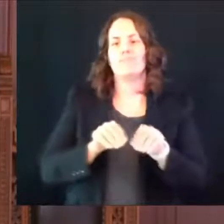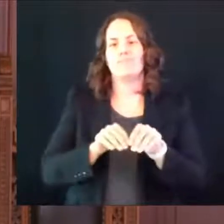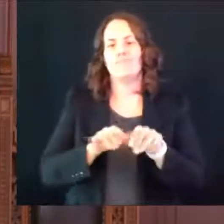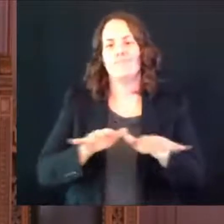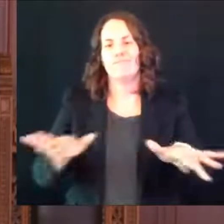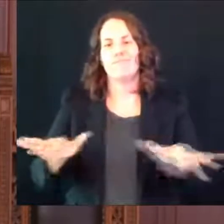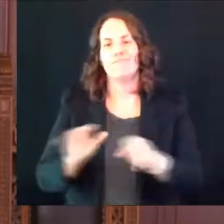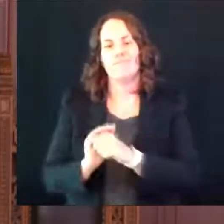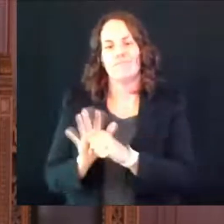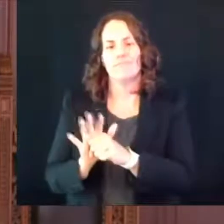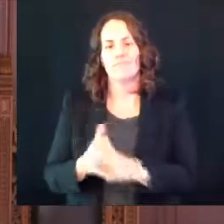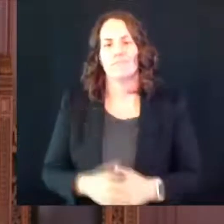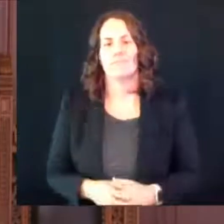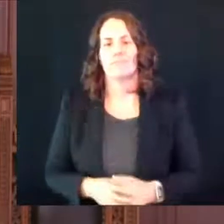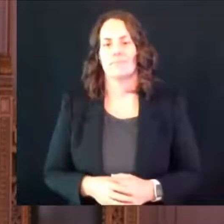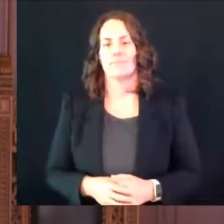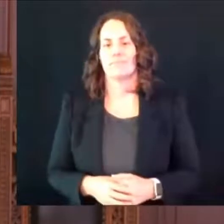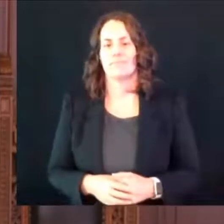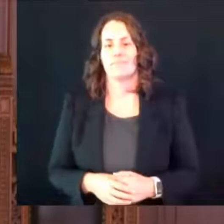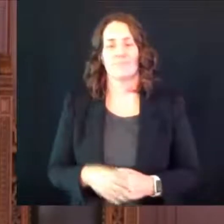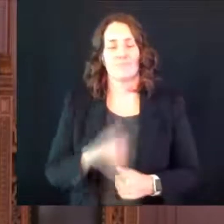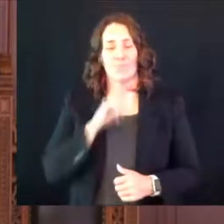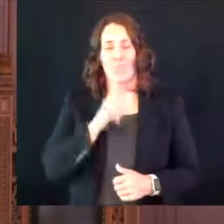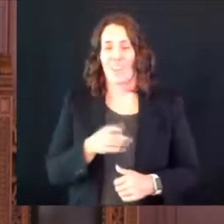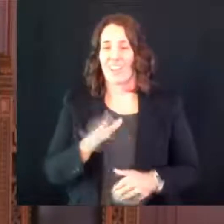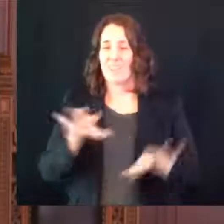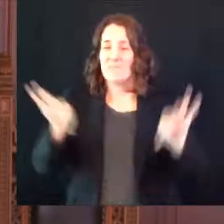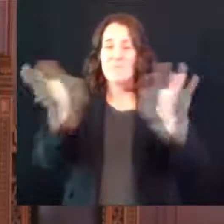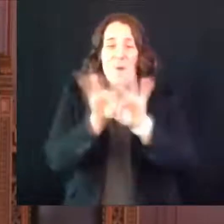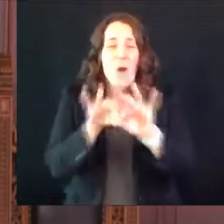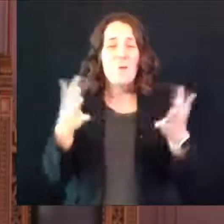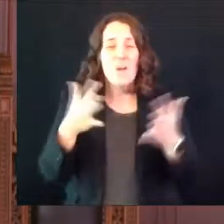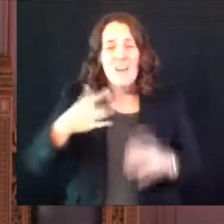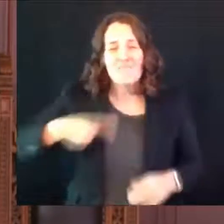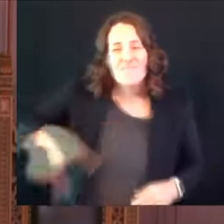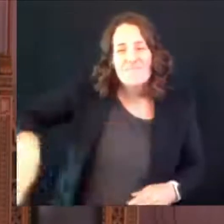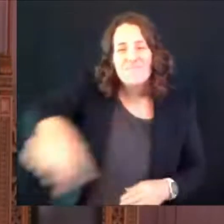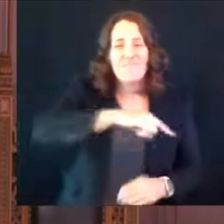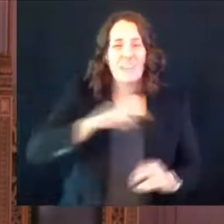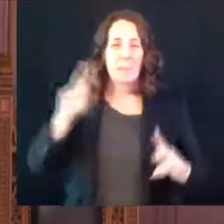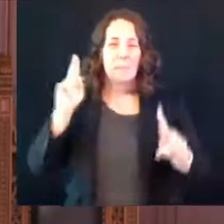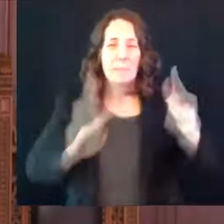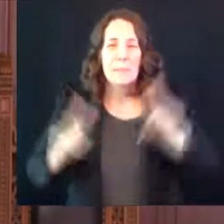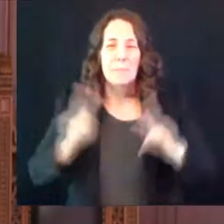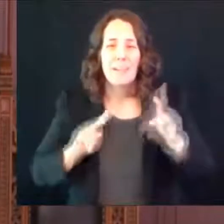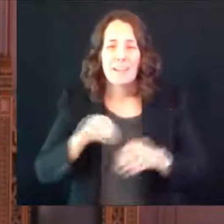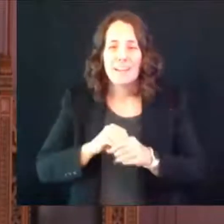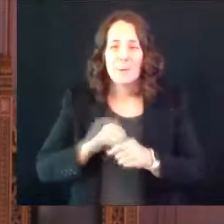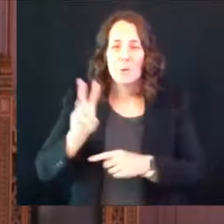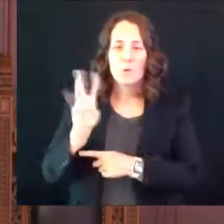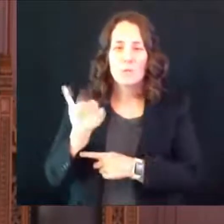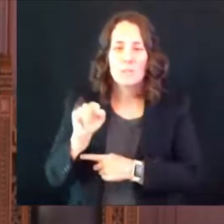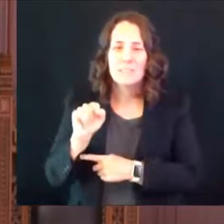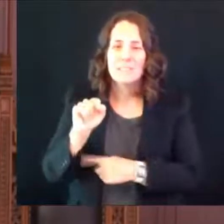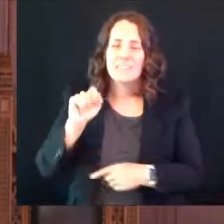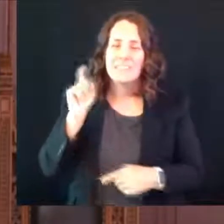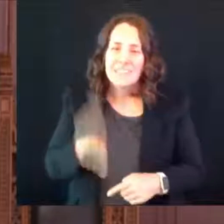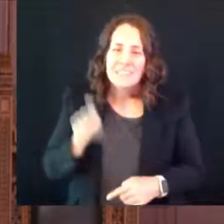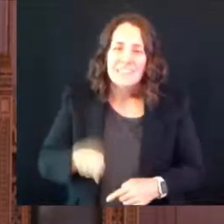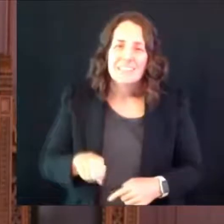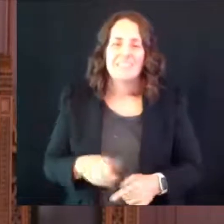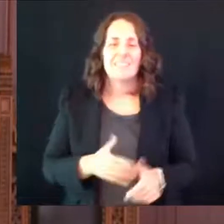people of Wisconsin will take it up. I know the majority of people of Wisconsin have. We're encouraging others that may have had questions